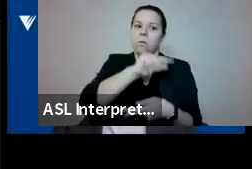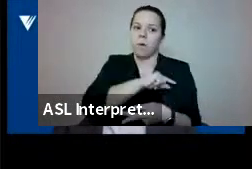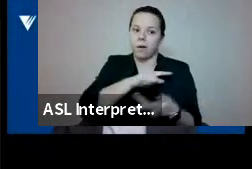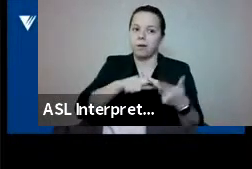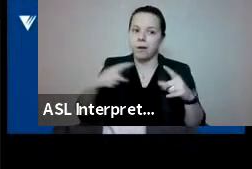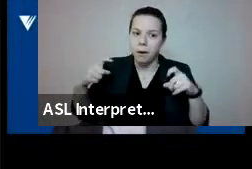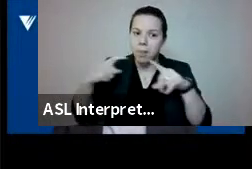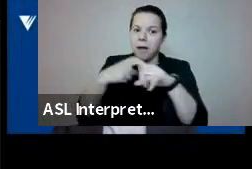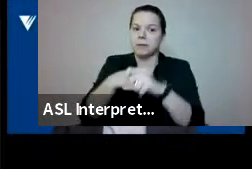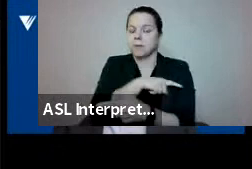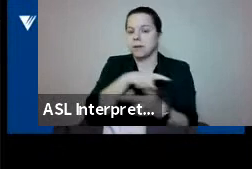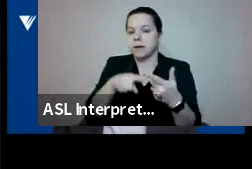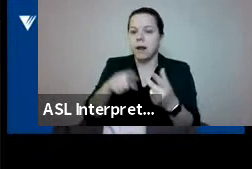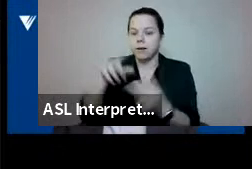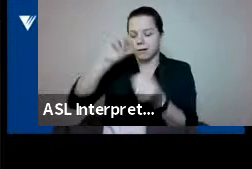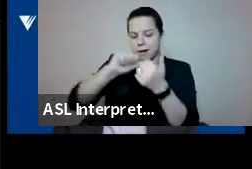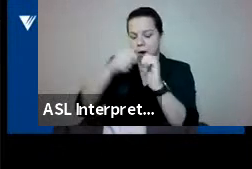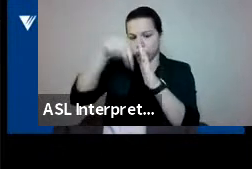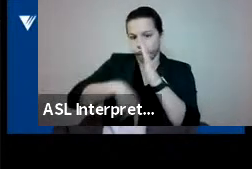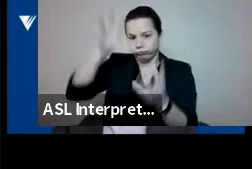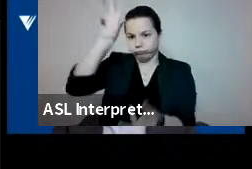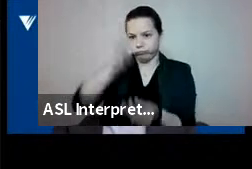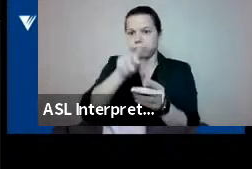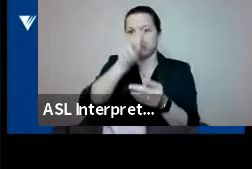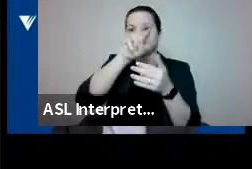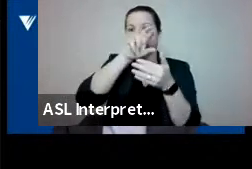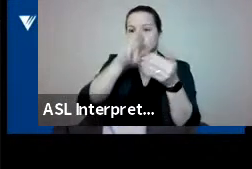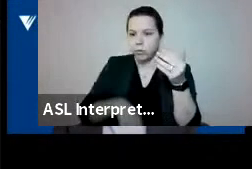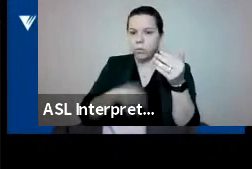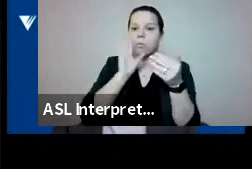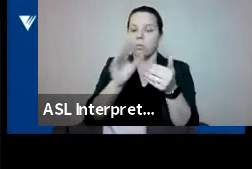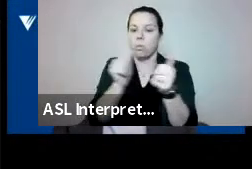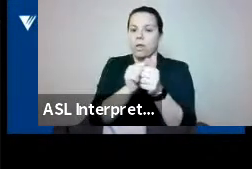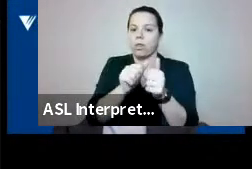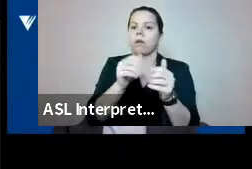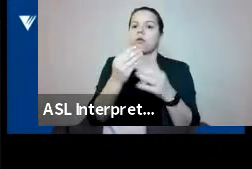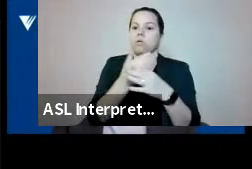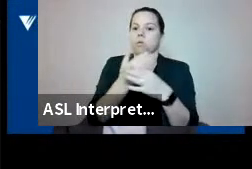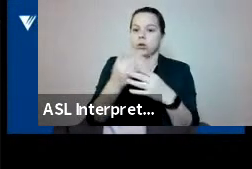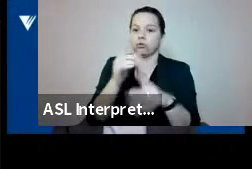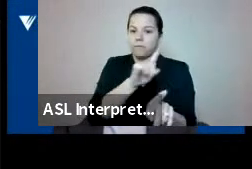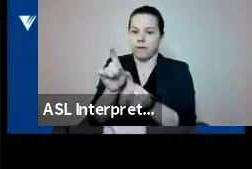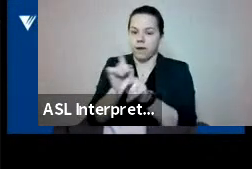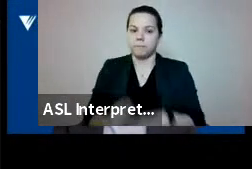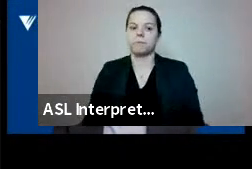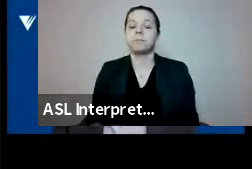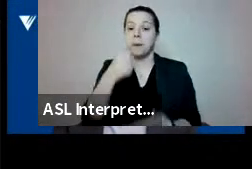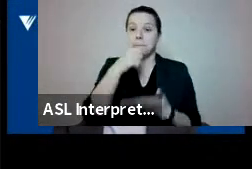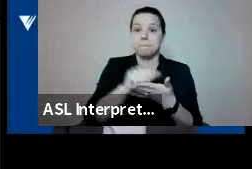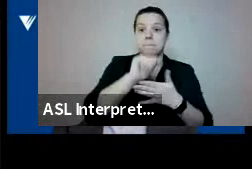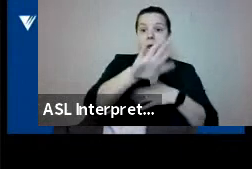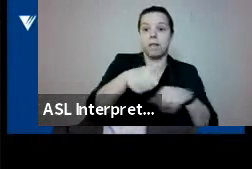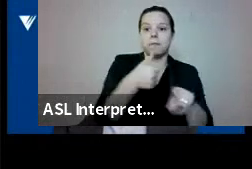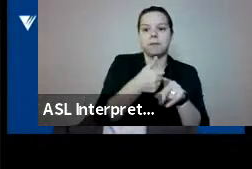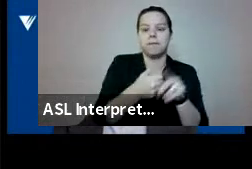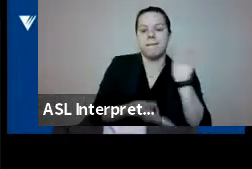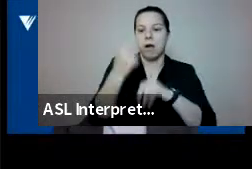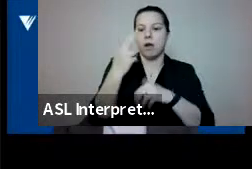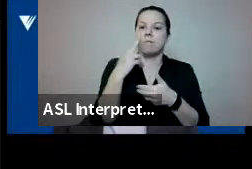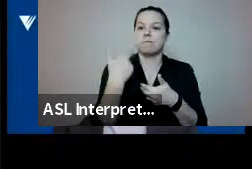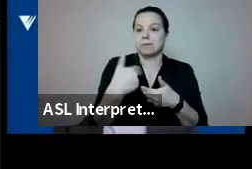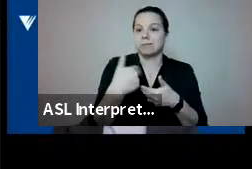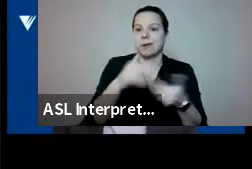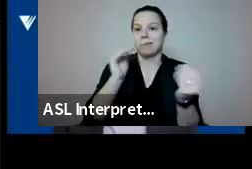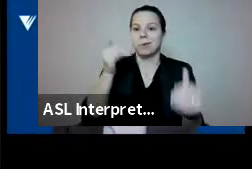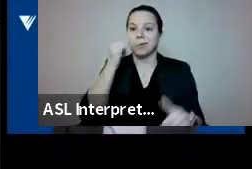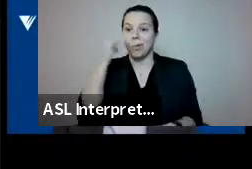and comparability of results with earlier annoyance surveys. Mail surveys allow for higher participation rates versus telephone and web. Using mail